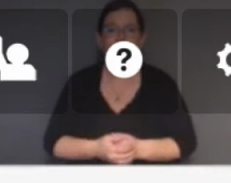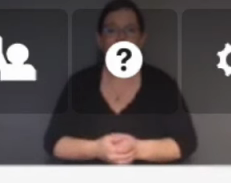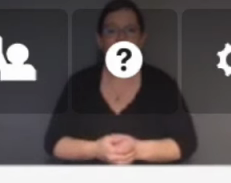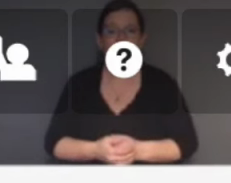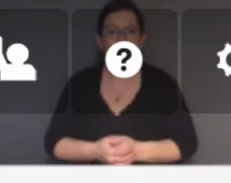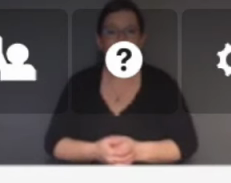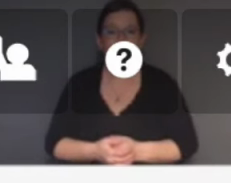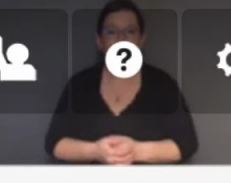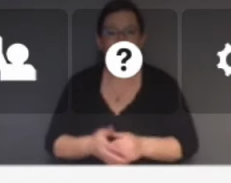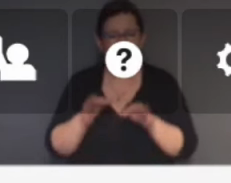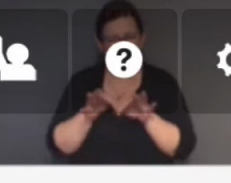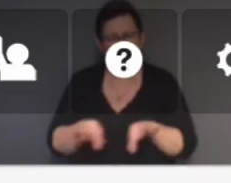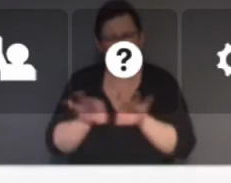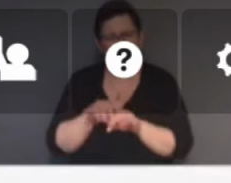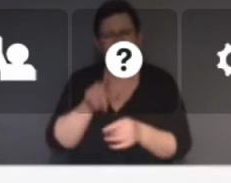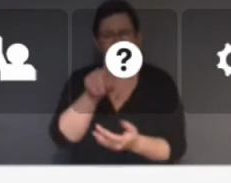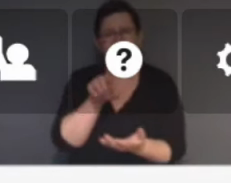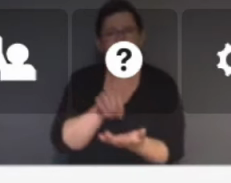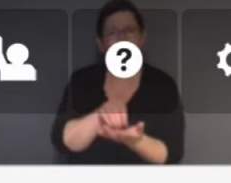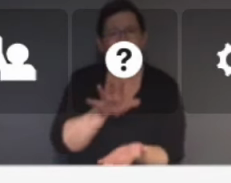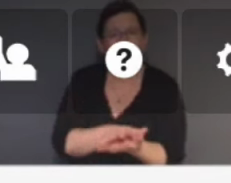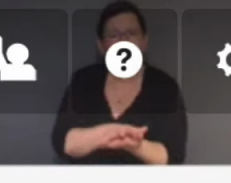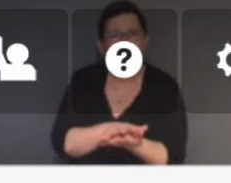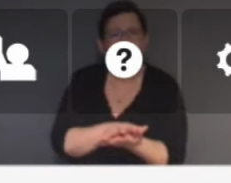to calculate your payment.